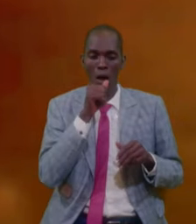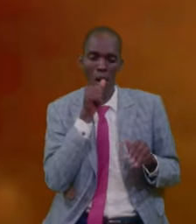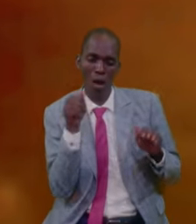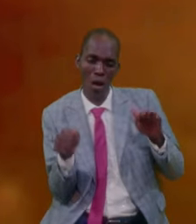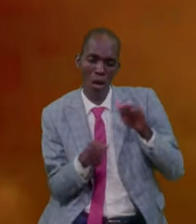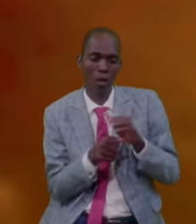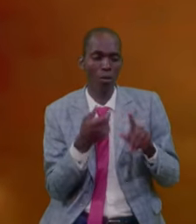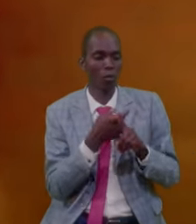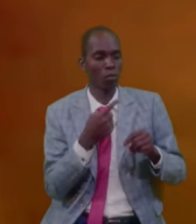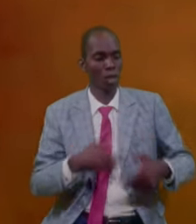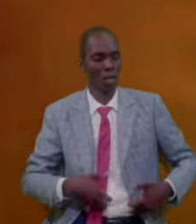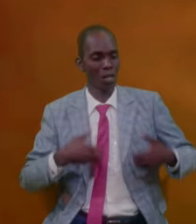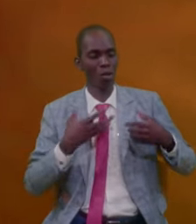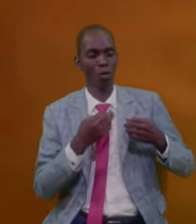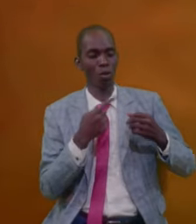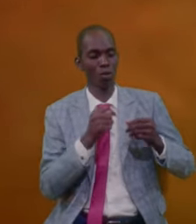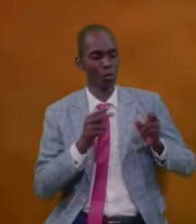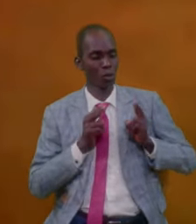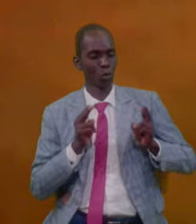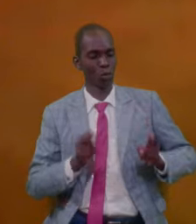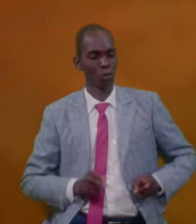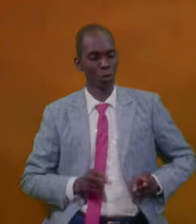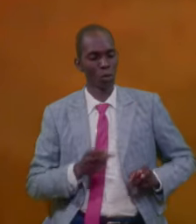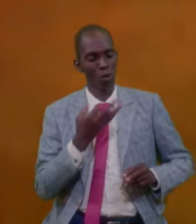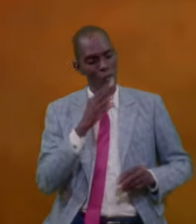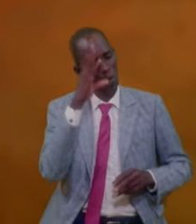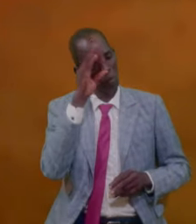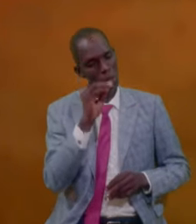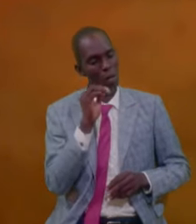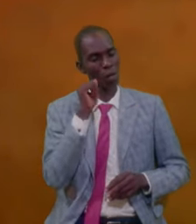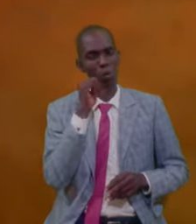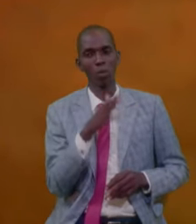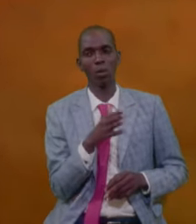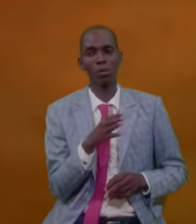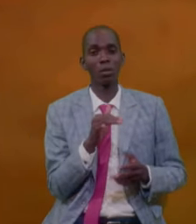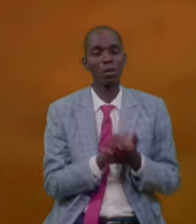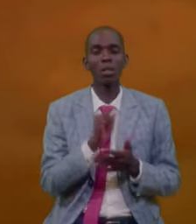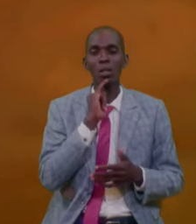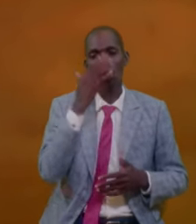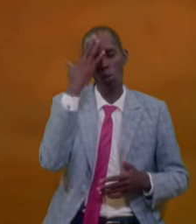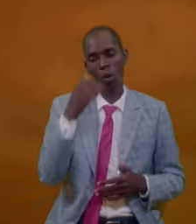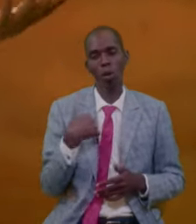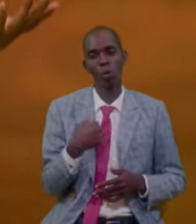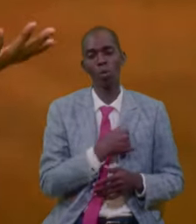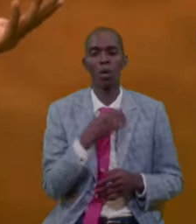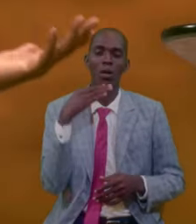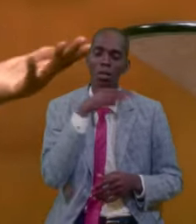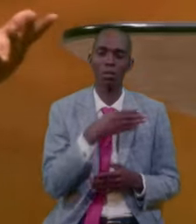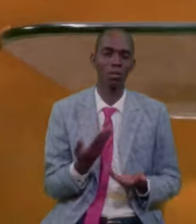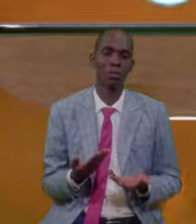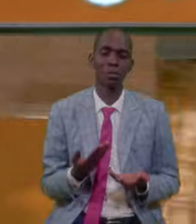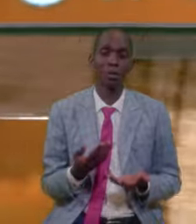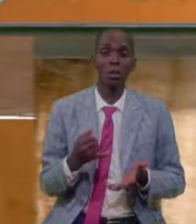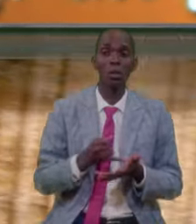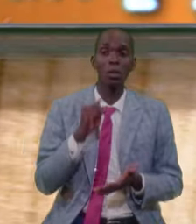the anger of a man, of a woman. That's why we tell lies. It may be a lie